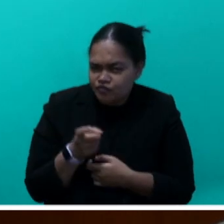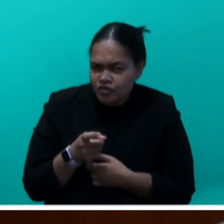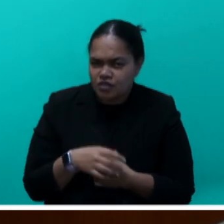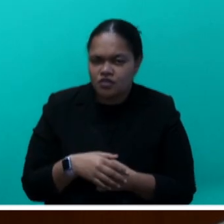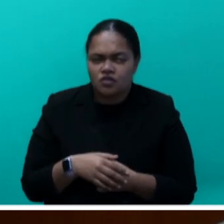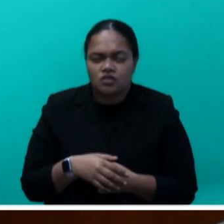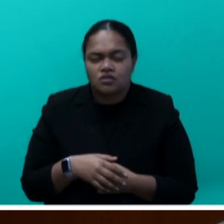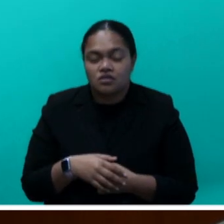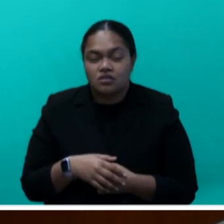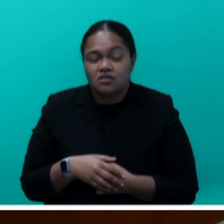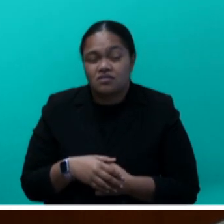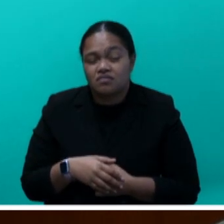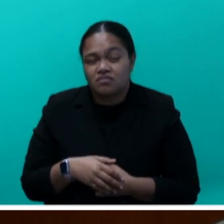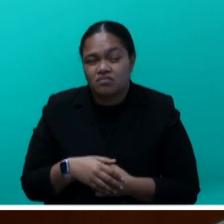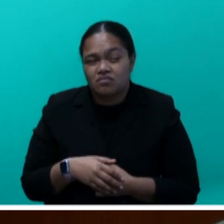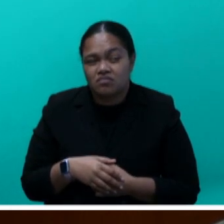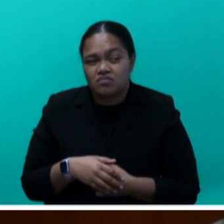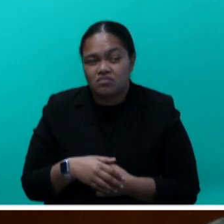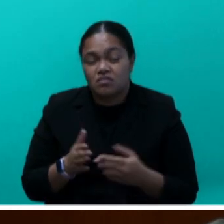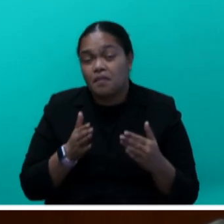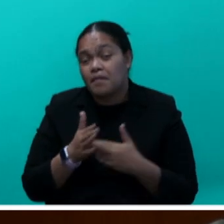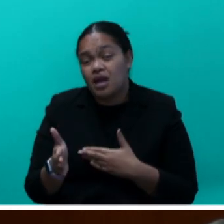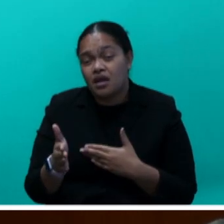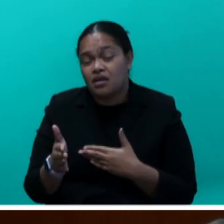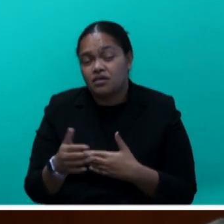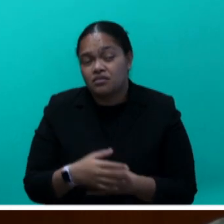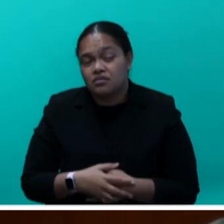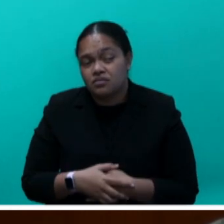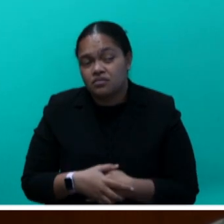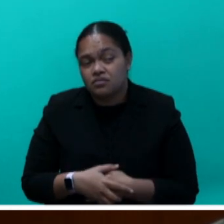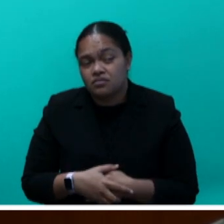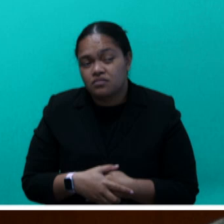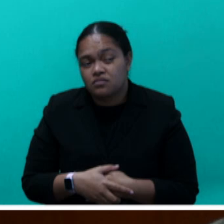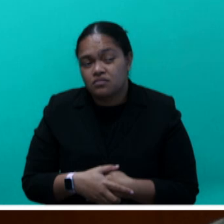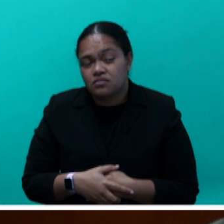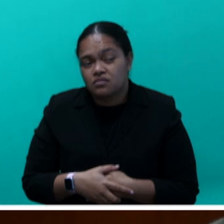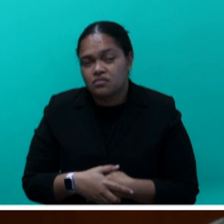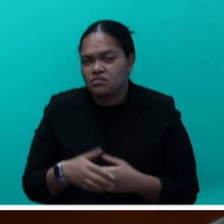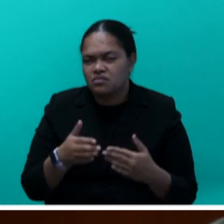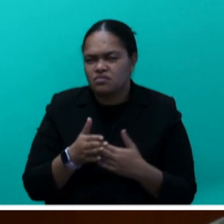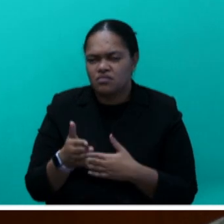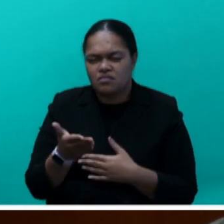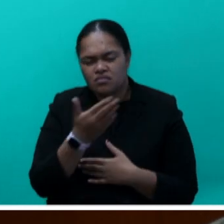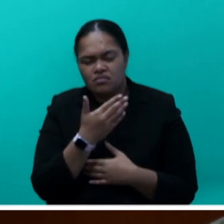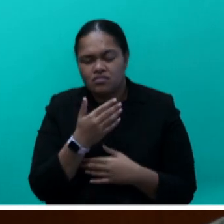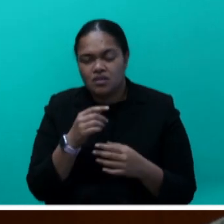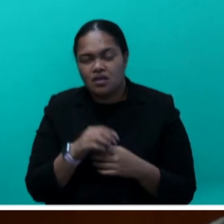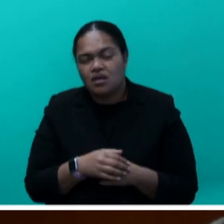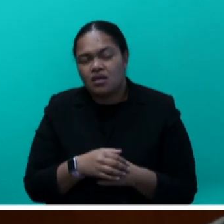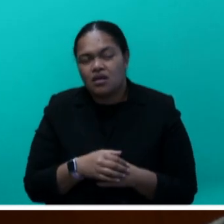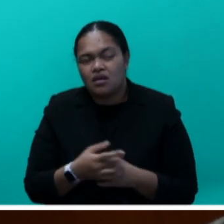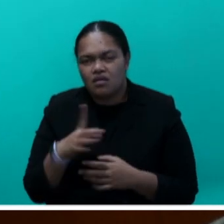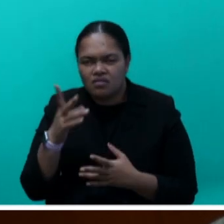extended by the Premier Li Qiang, for the official